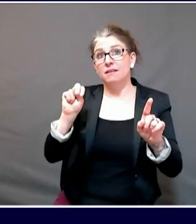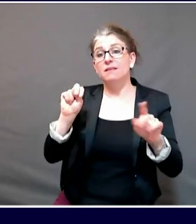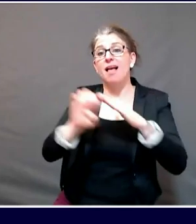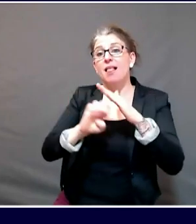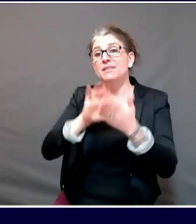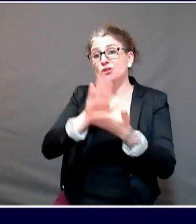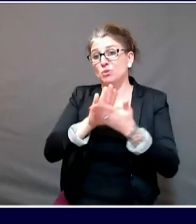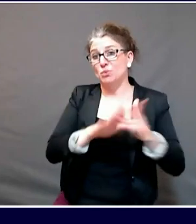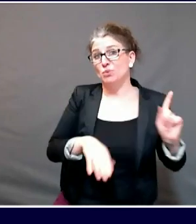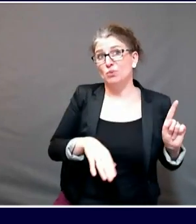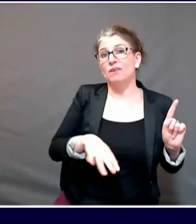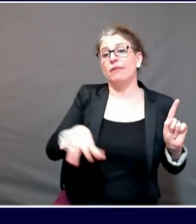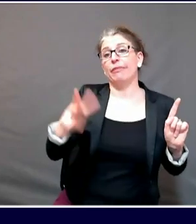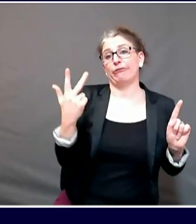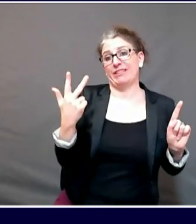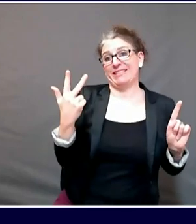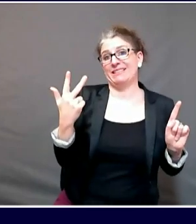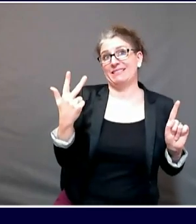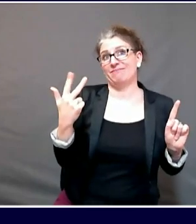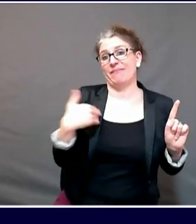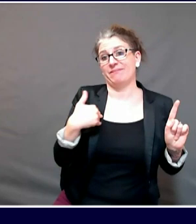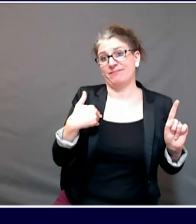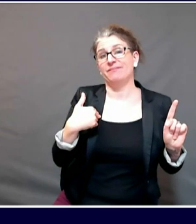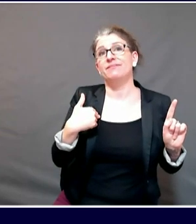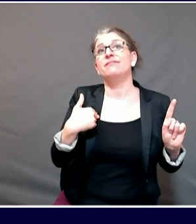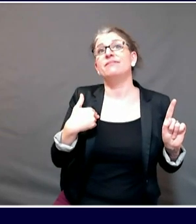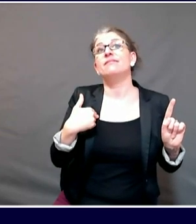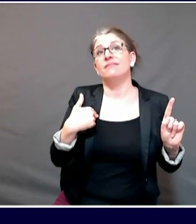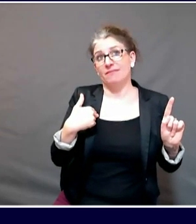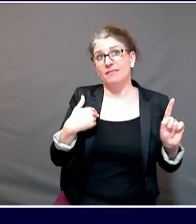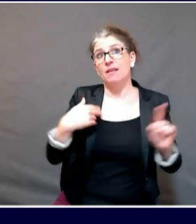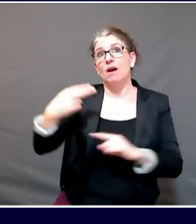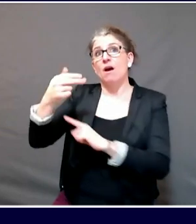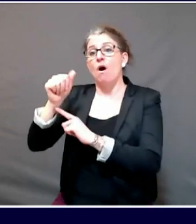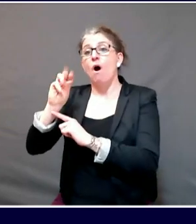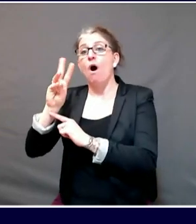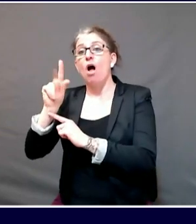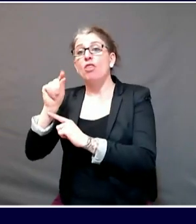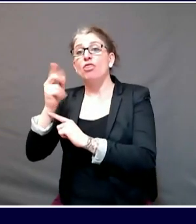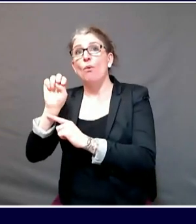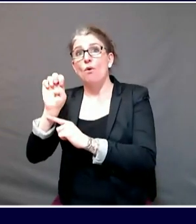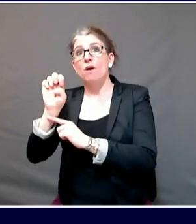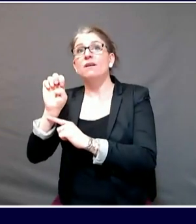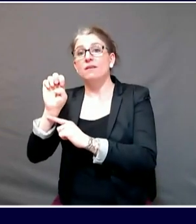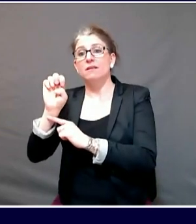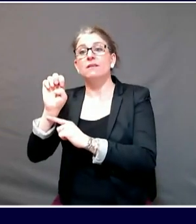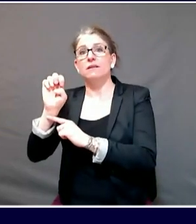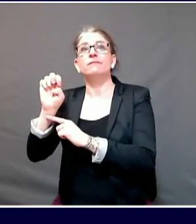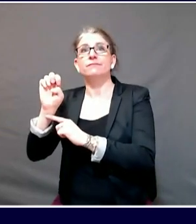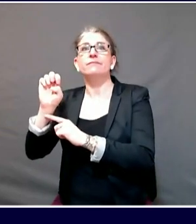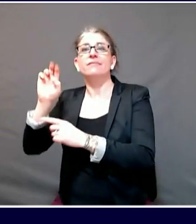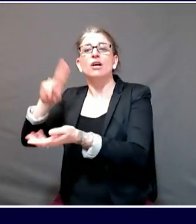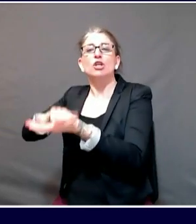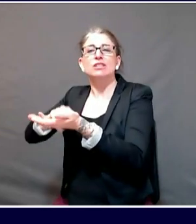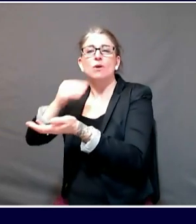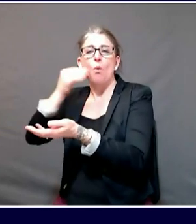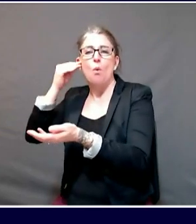positivity rate now stands at about 5.25% for antigen tests being conducted in Maine.